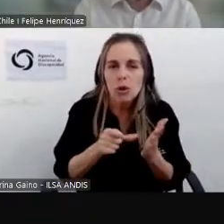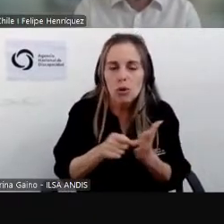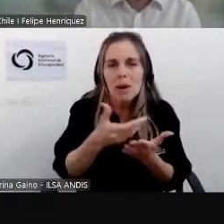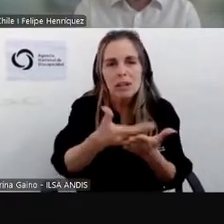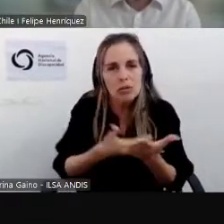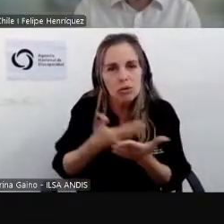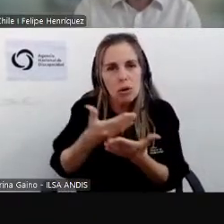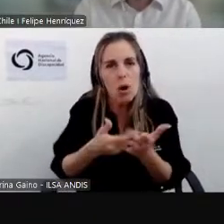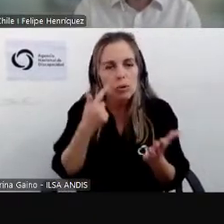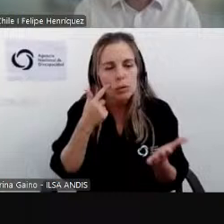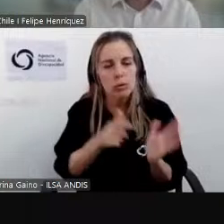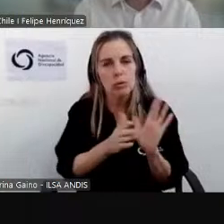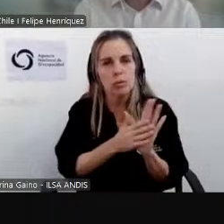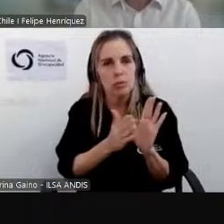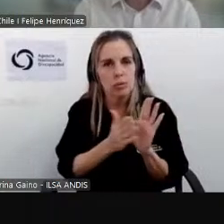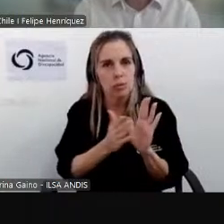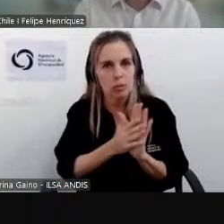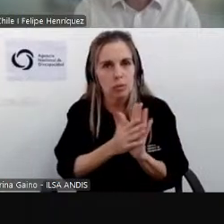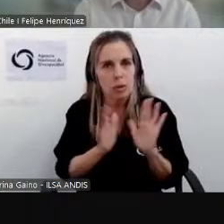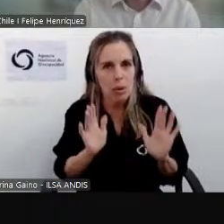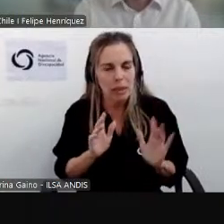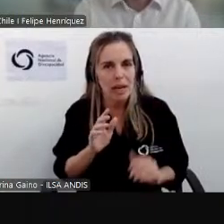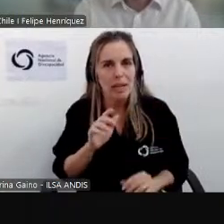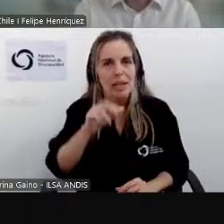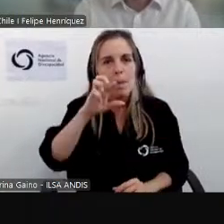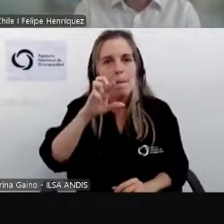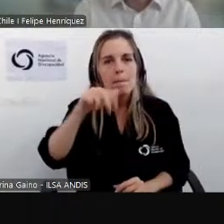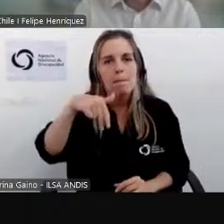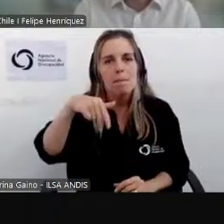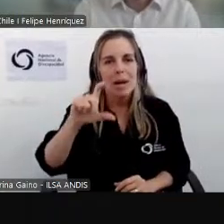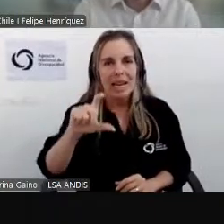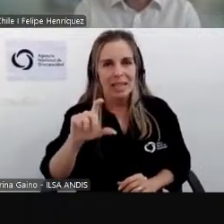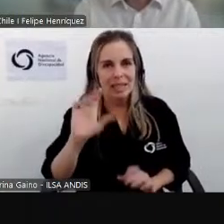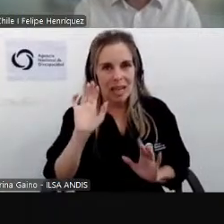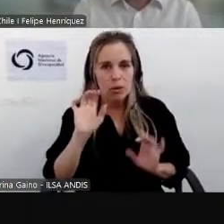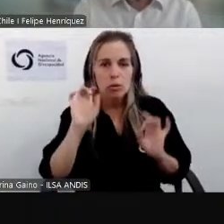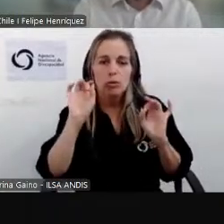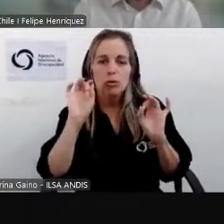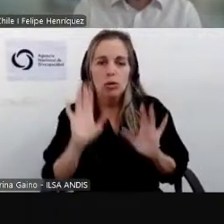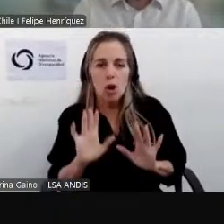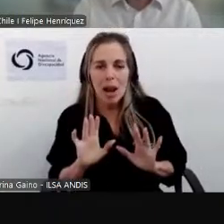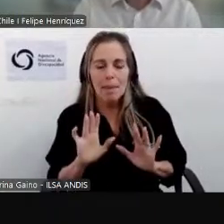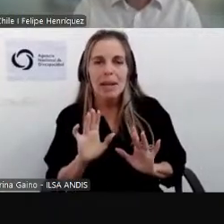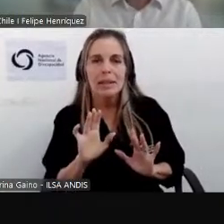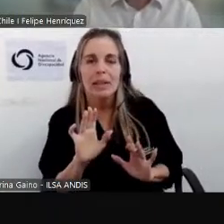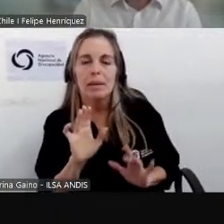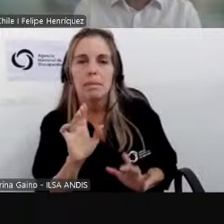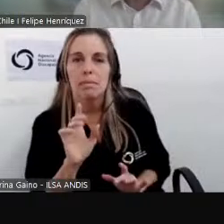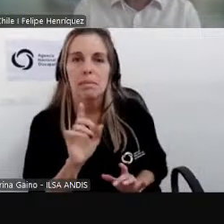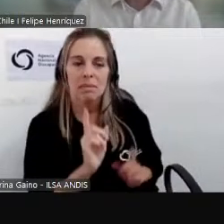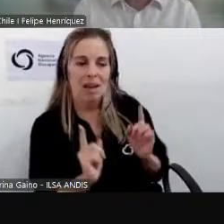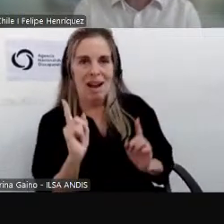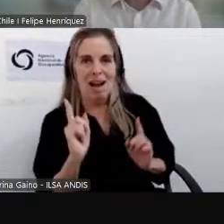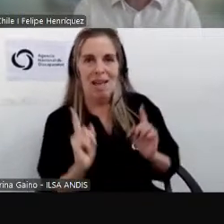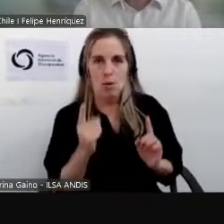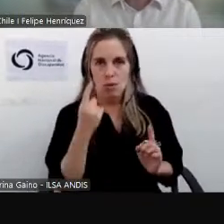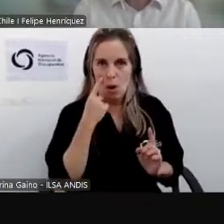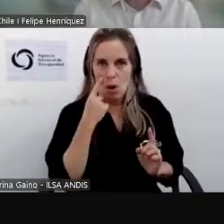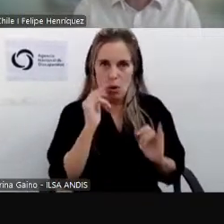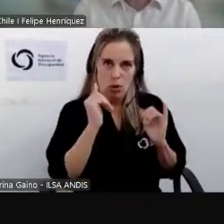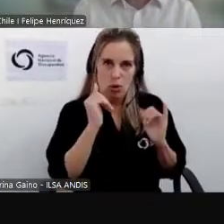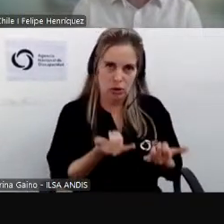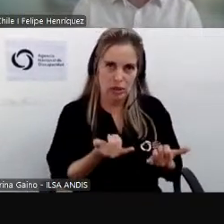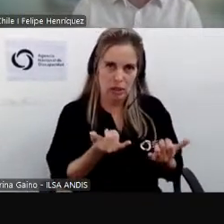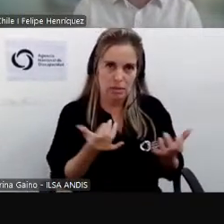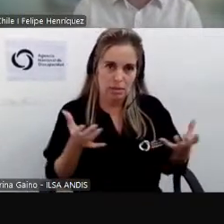even though the background that is given to the point of contact can only be in the